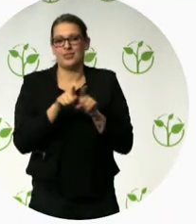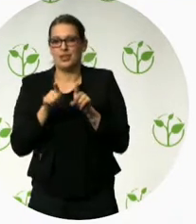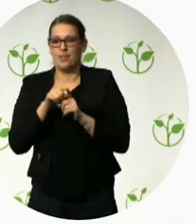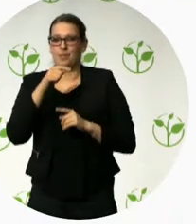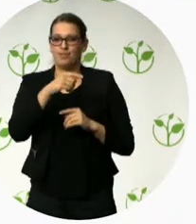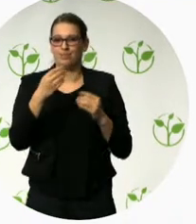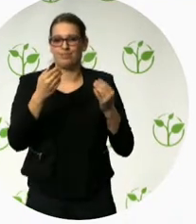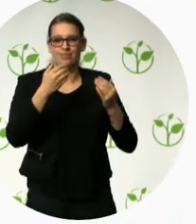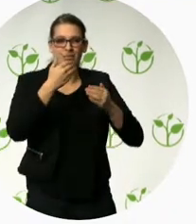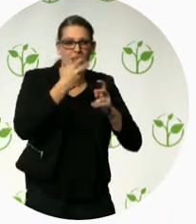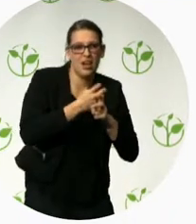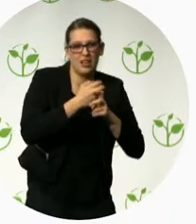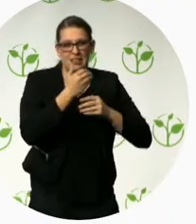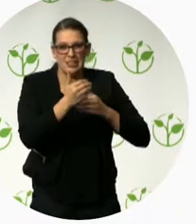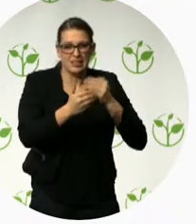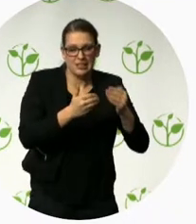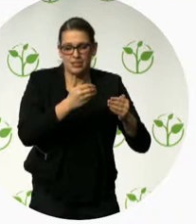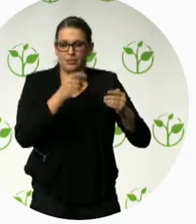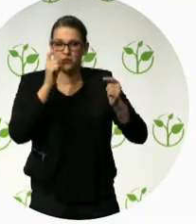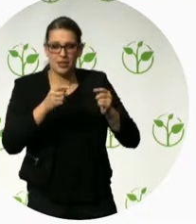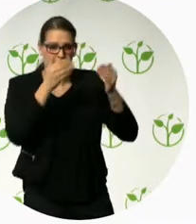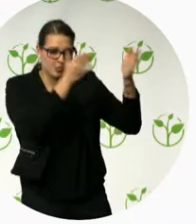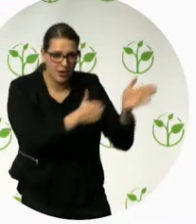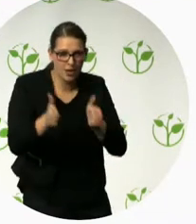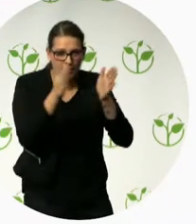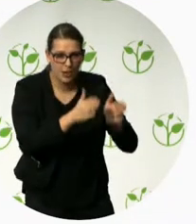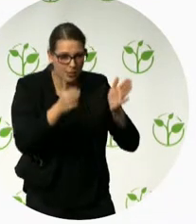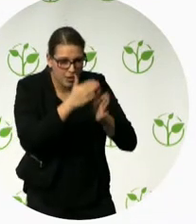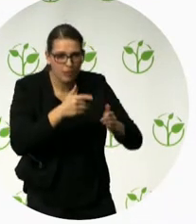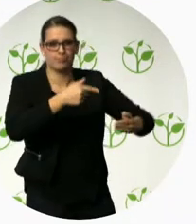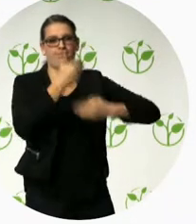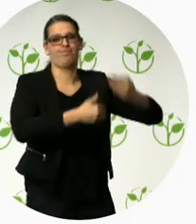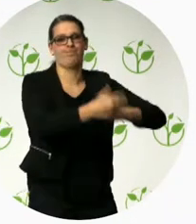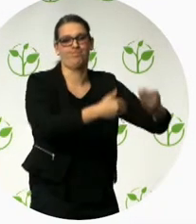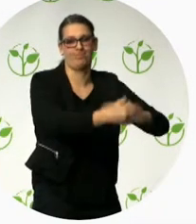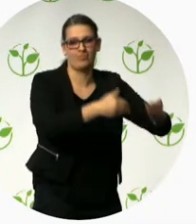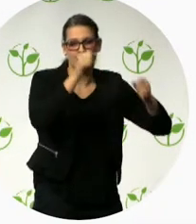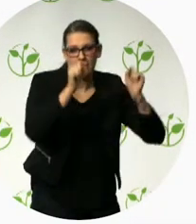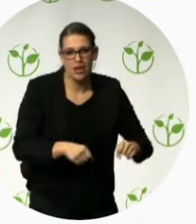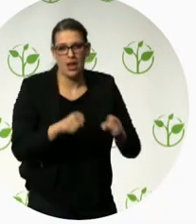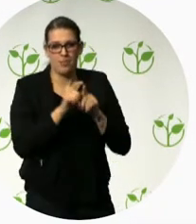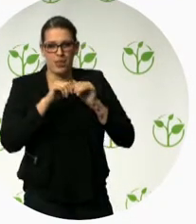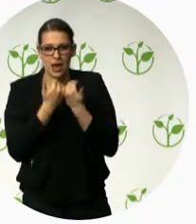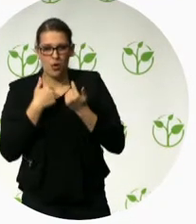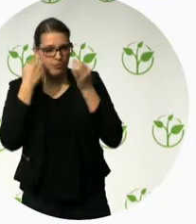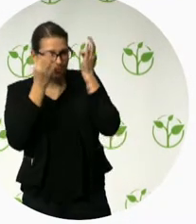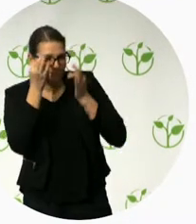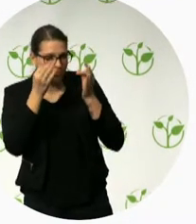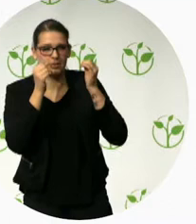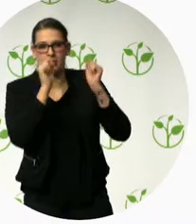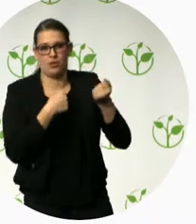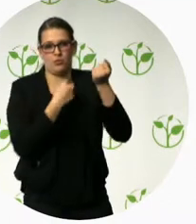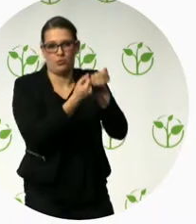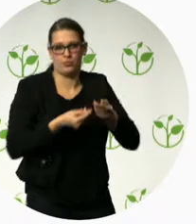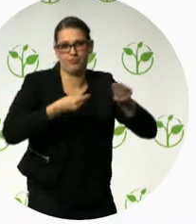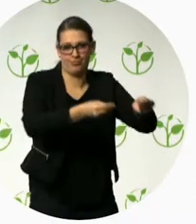we need to have good management system along with good managers to make it happen. And then finally, quality. You know, if we compare